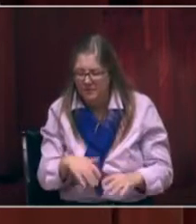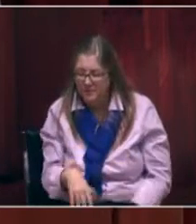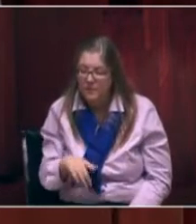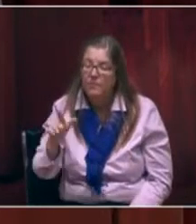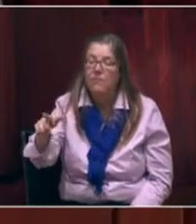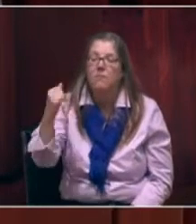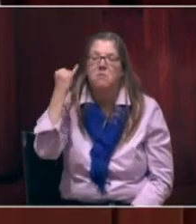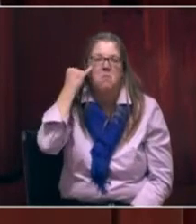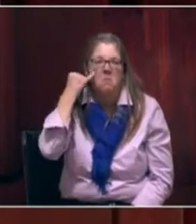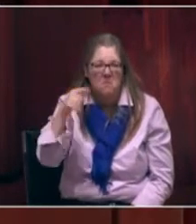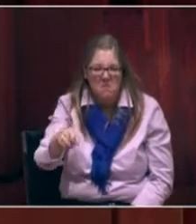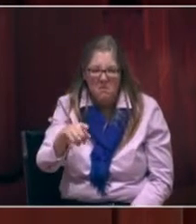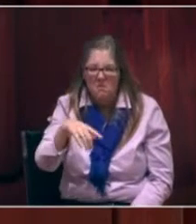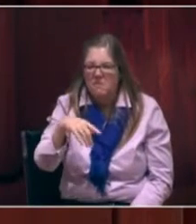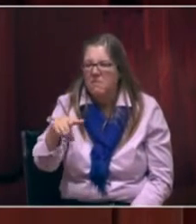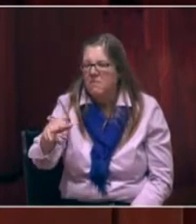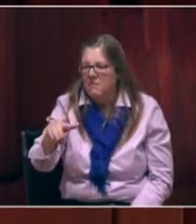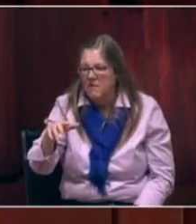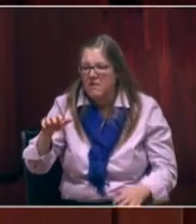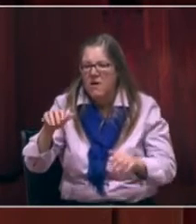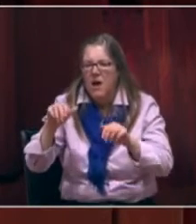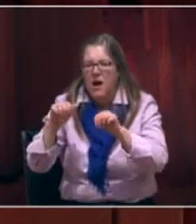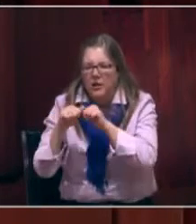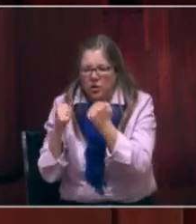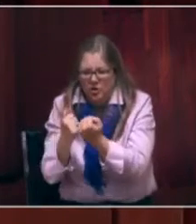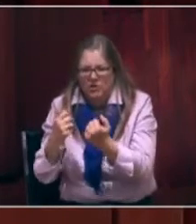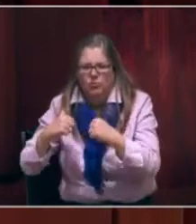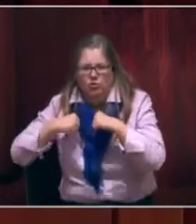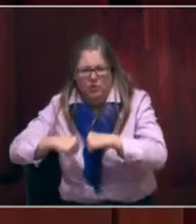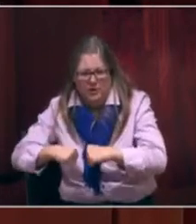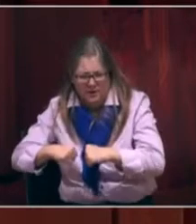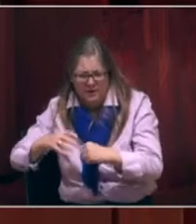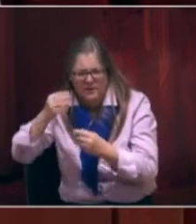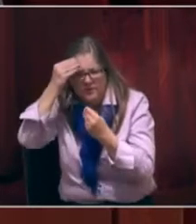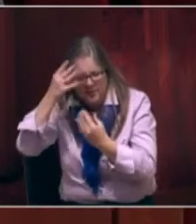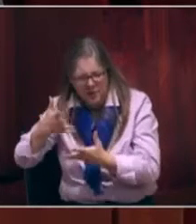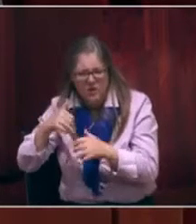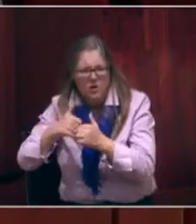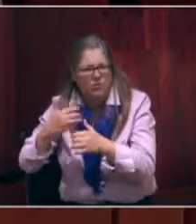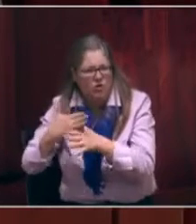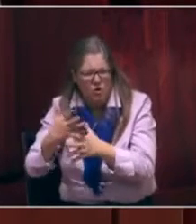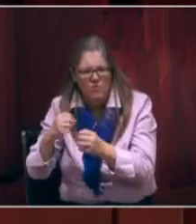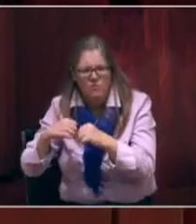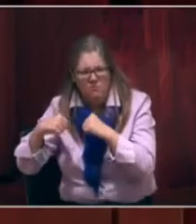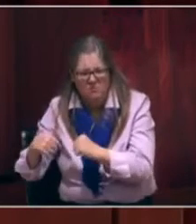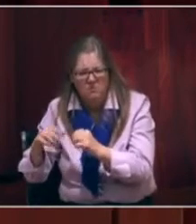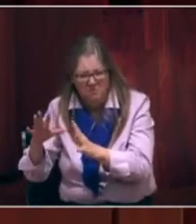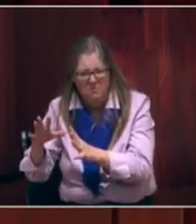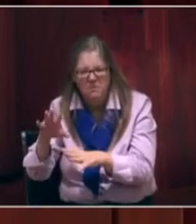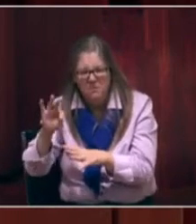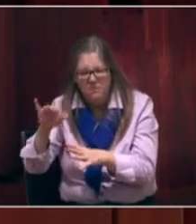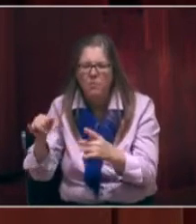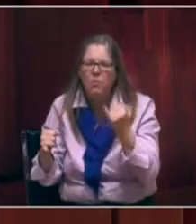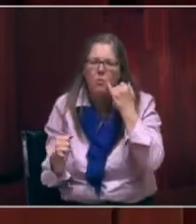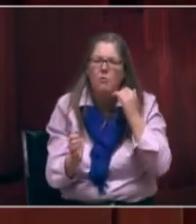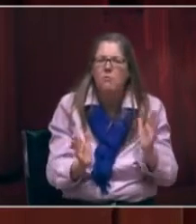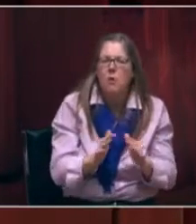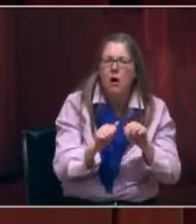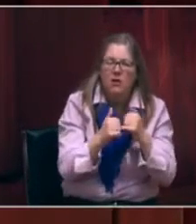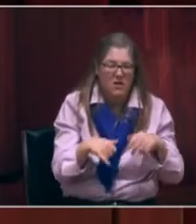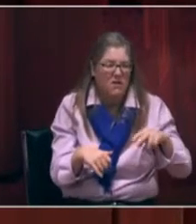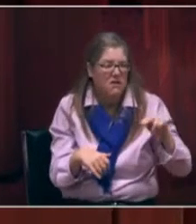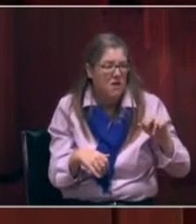a higher level of infrastructure to protect and share this information. Let's take you a smaller agency like the National Archives or